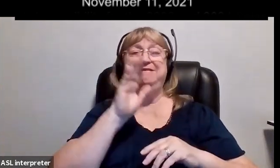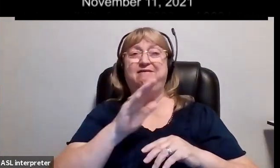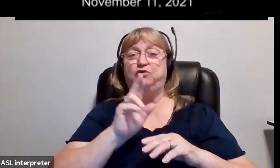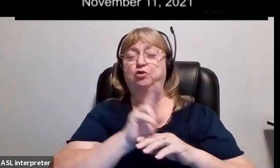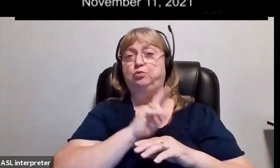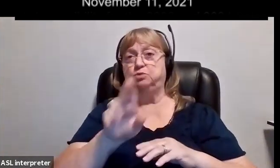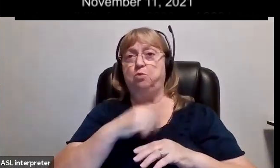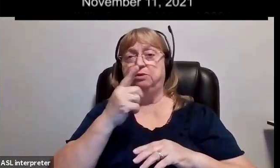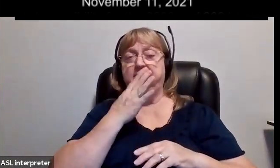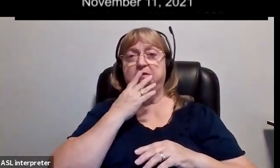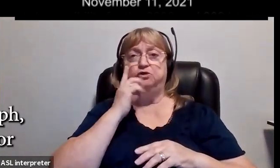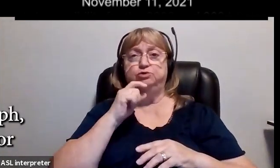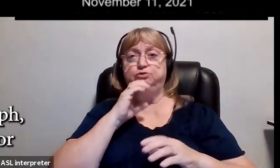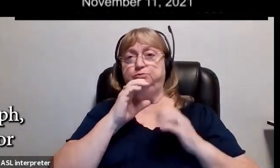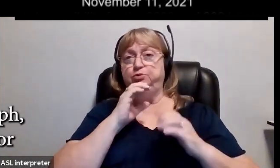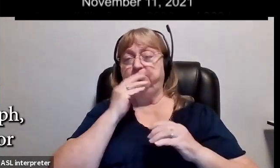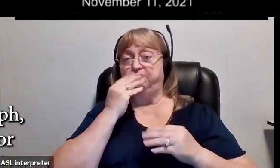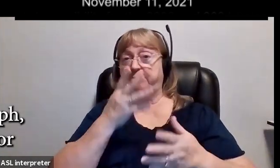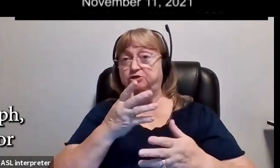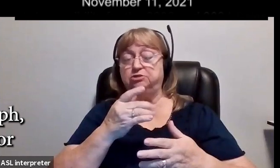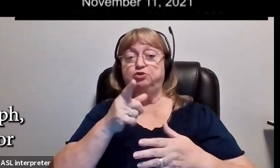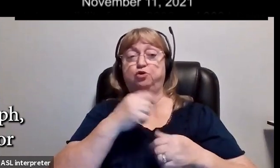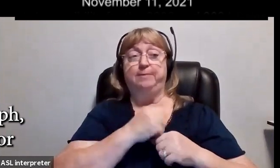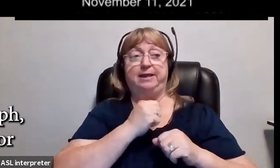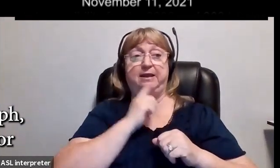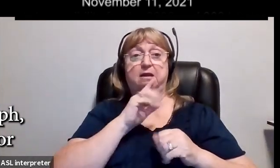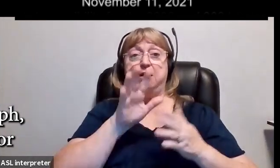to communicate information. So if you're making a chart or a